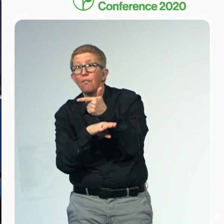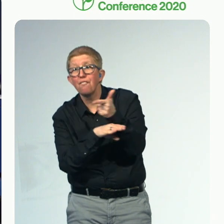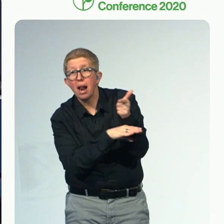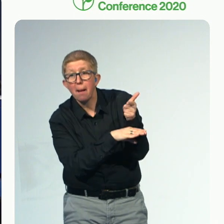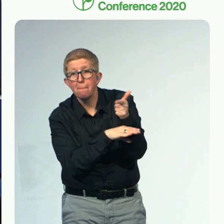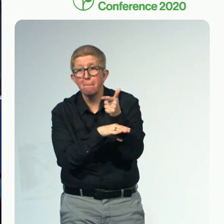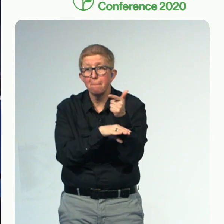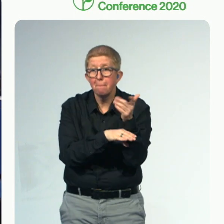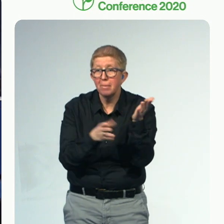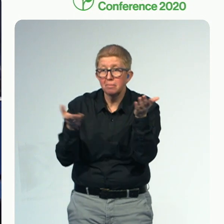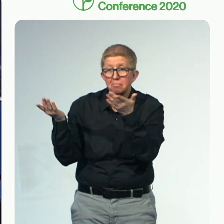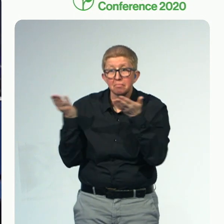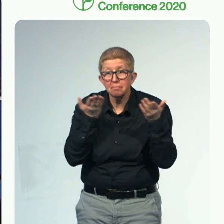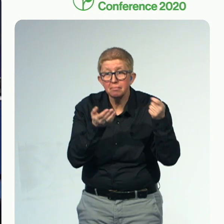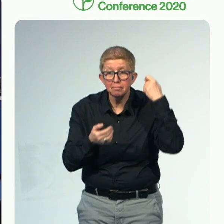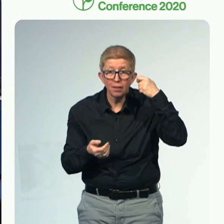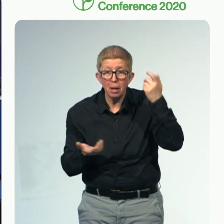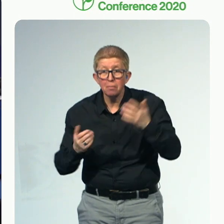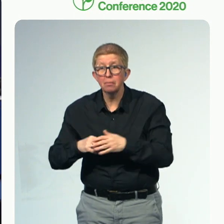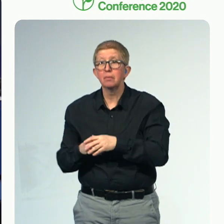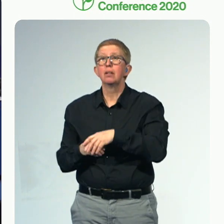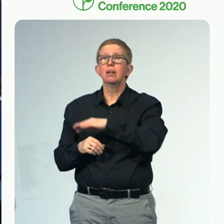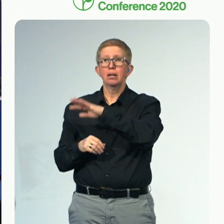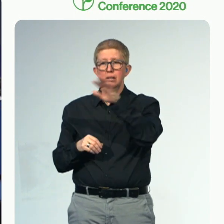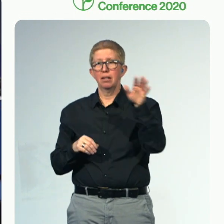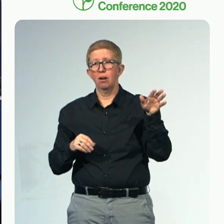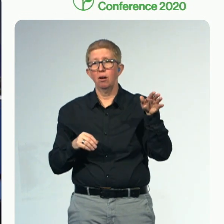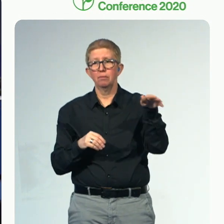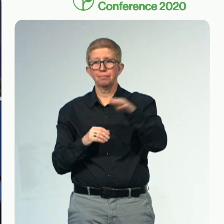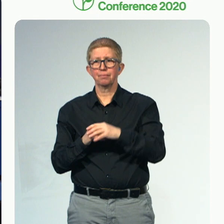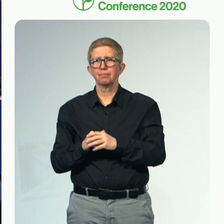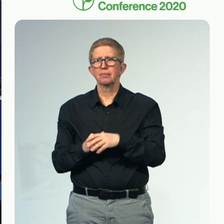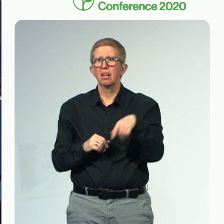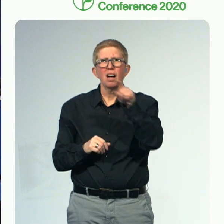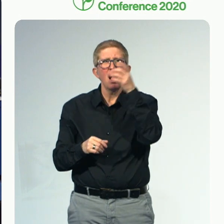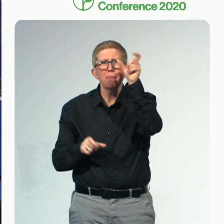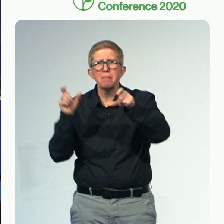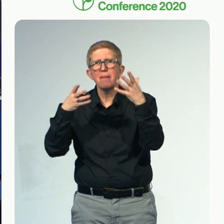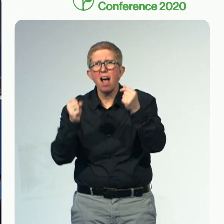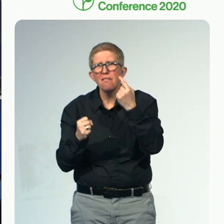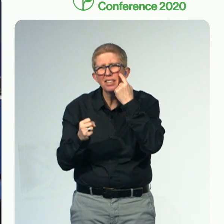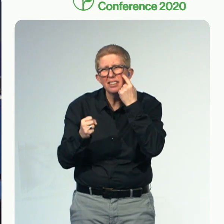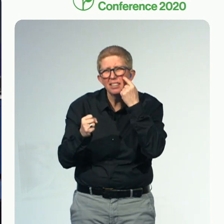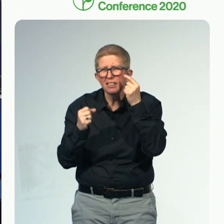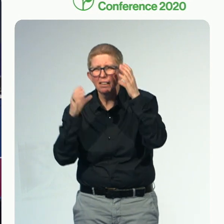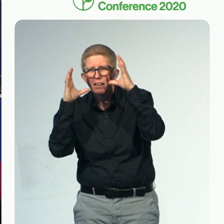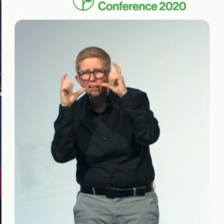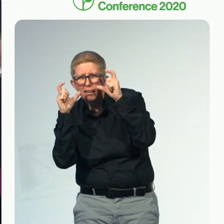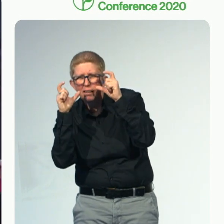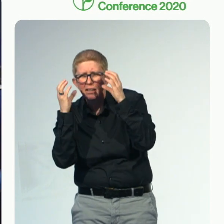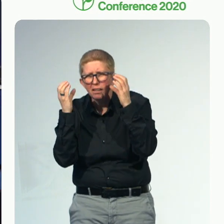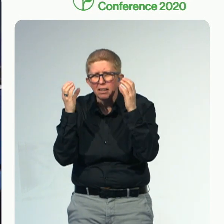try and help all of us understand, for those of us who are visually impaired, what it might mean for us to see